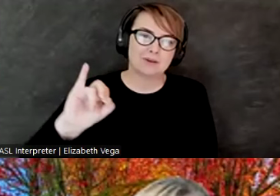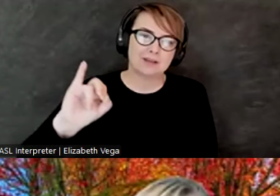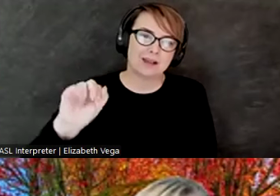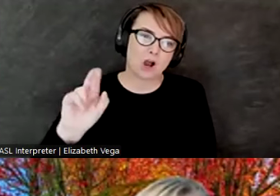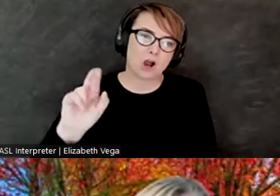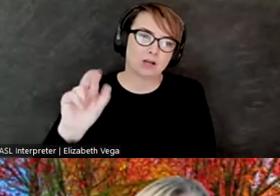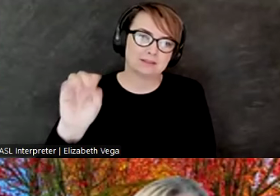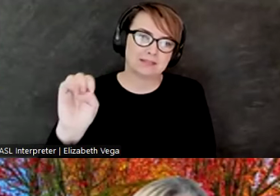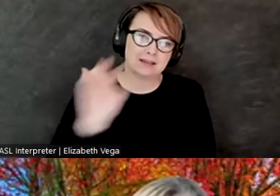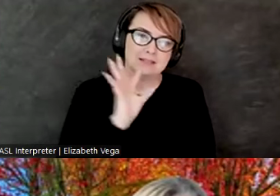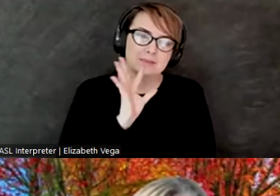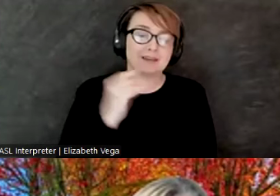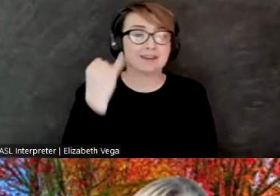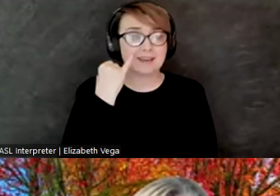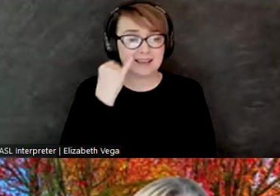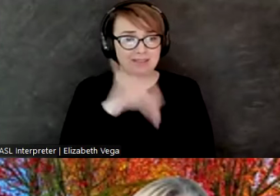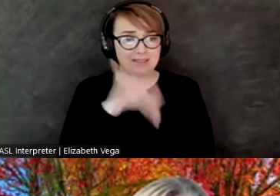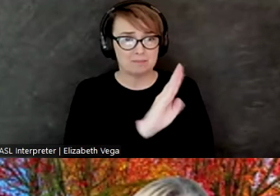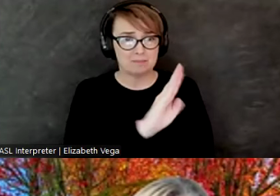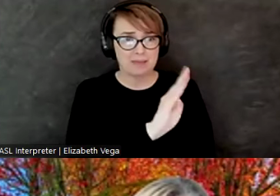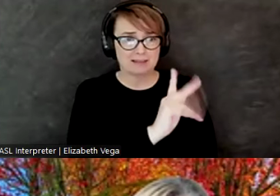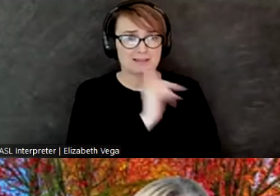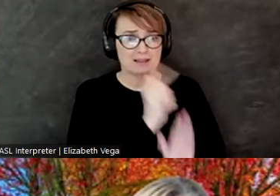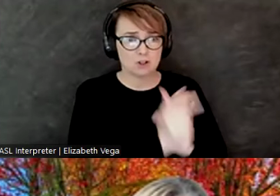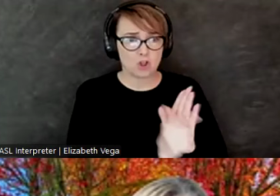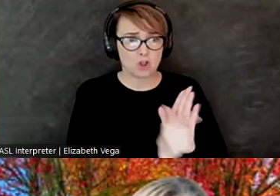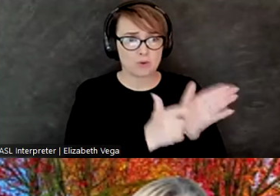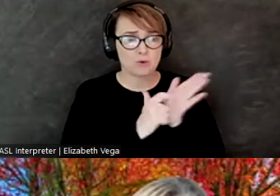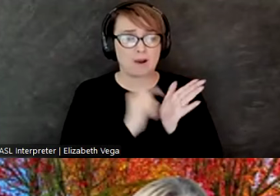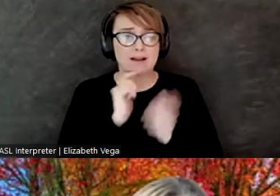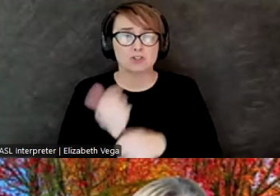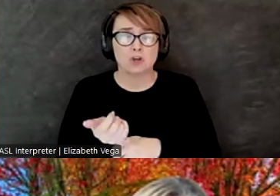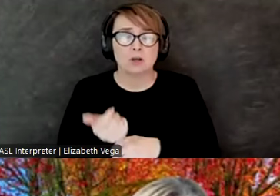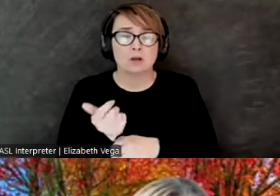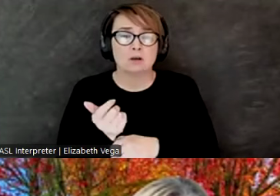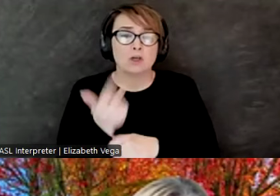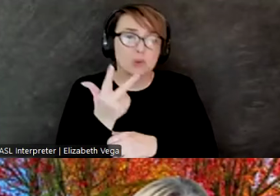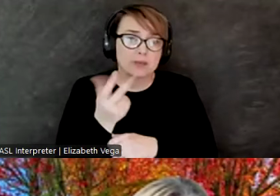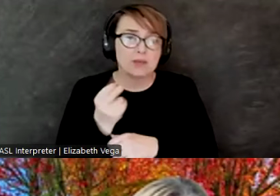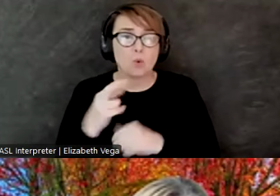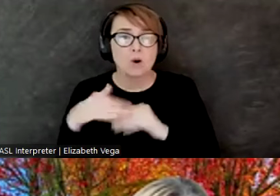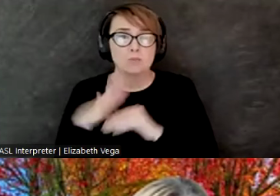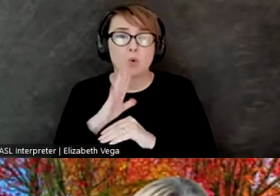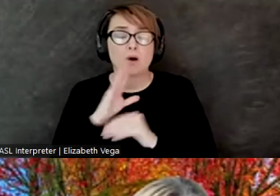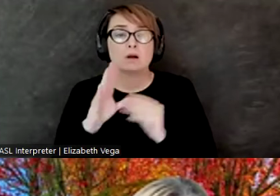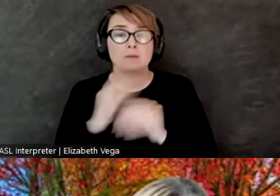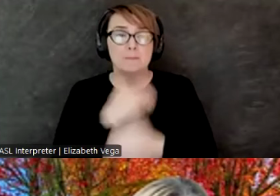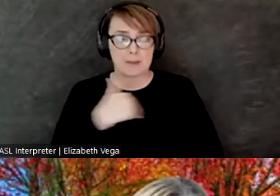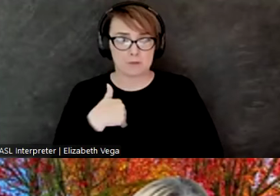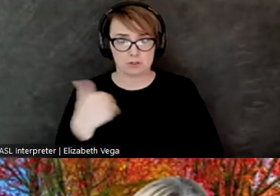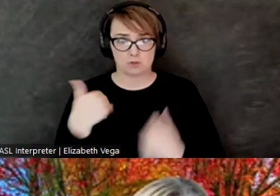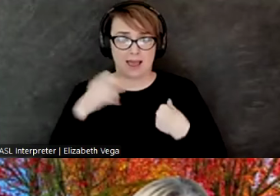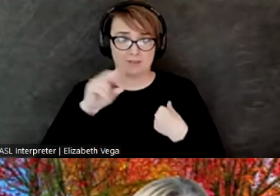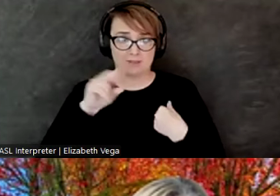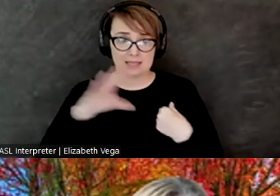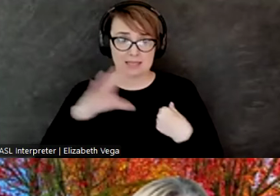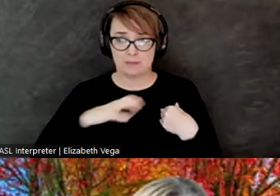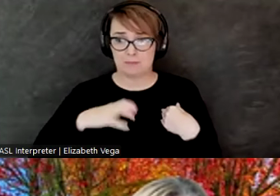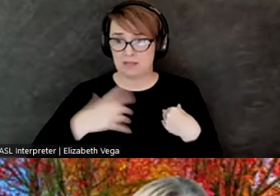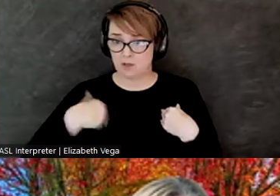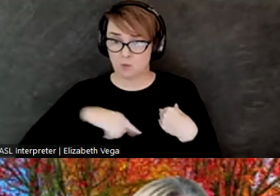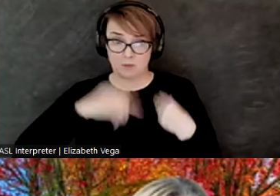Keene requires three or more members in order to have a subcommittee, wouldn't we be thinking about three or